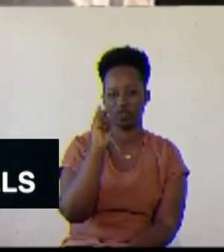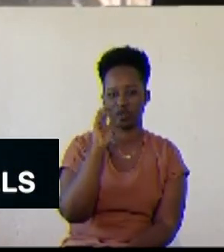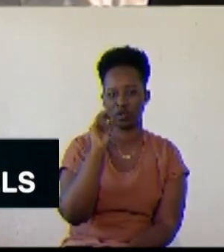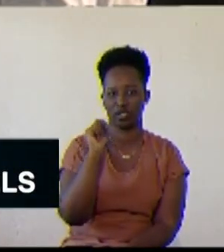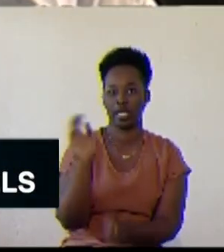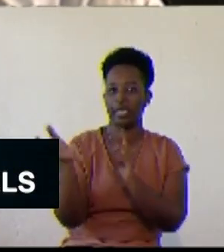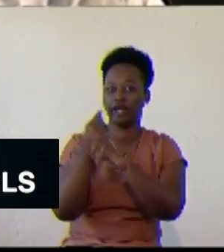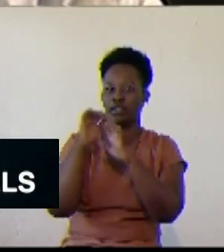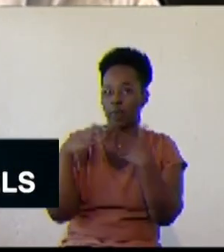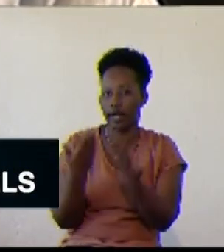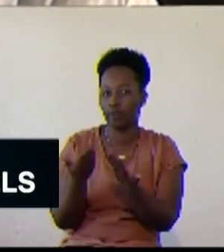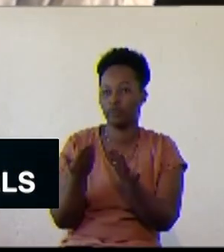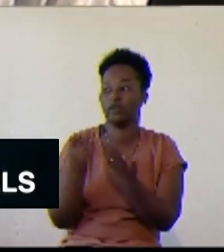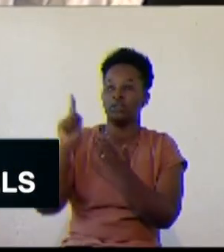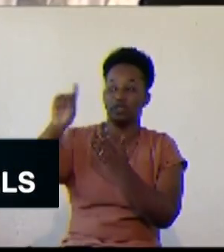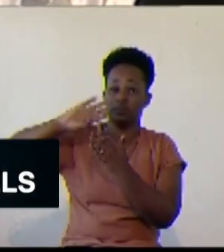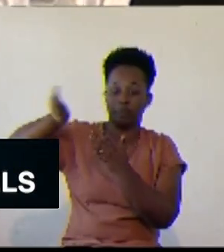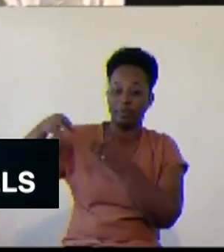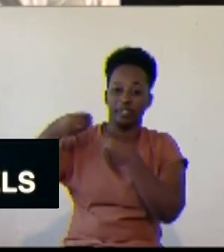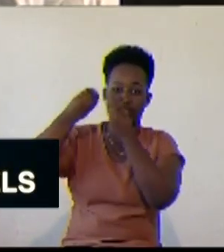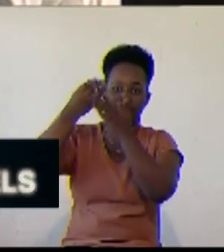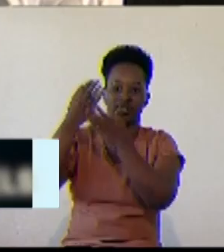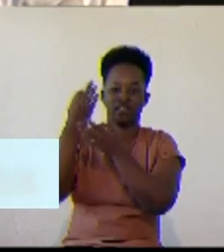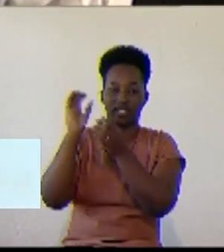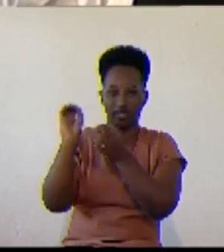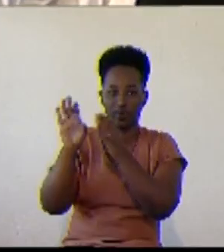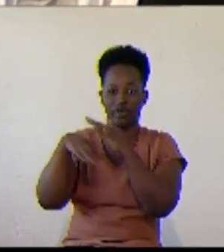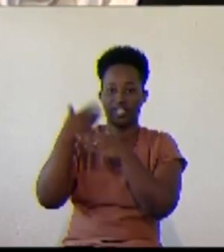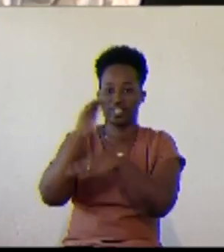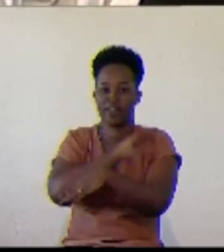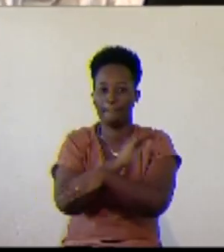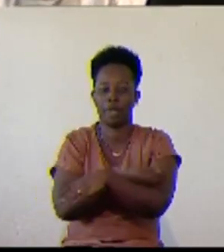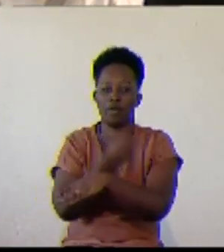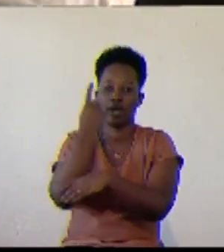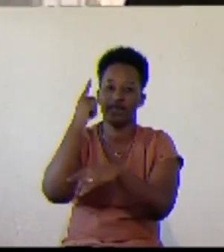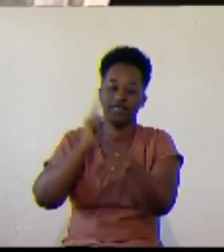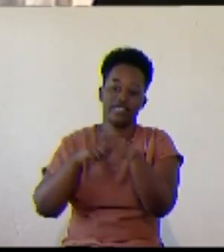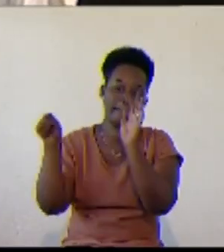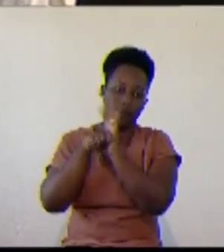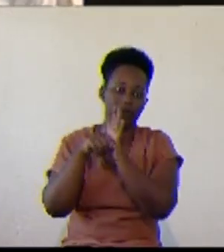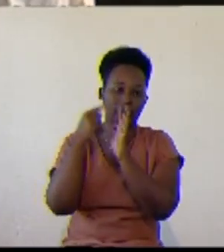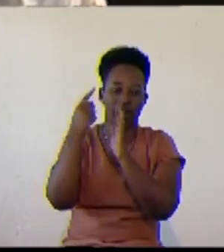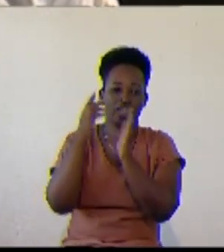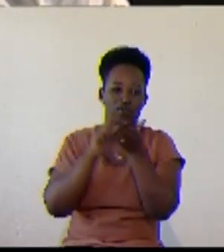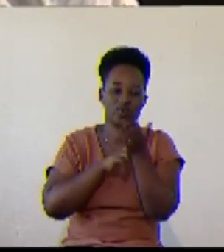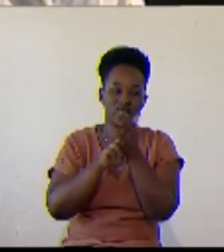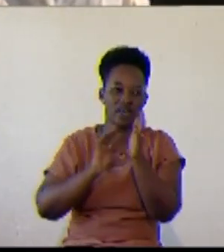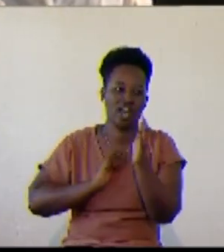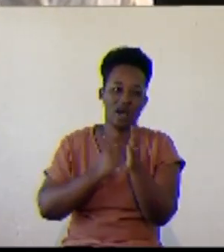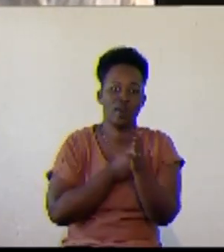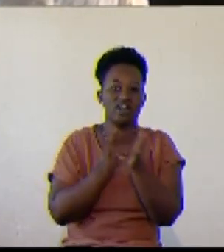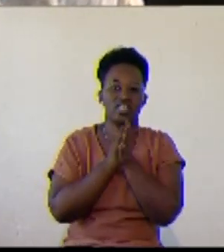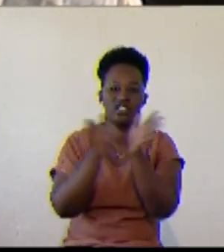0 because it is a constant. Then this is power 1. When you subtract 1 using our general rule of